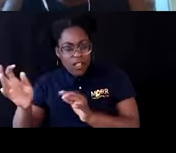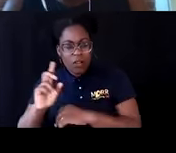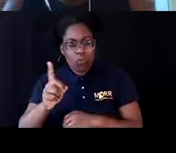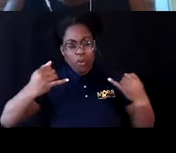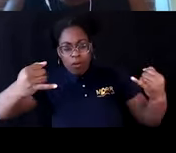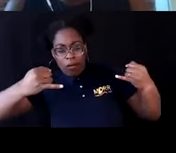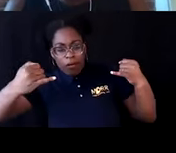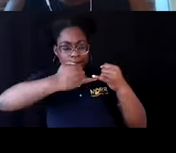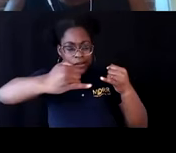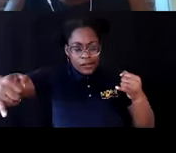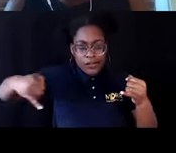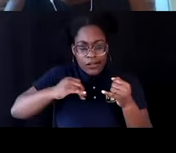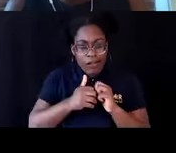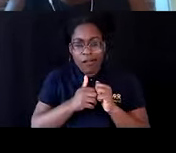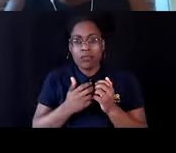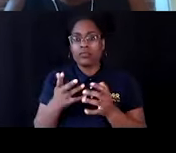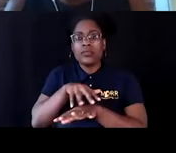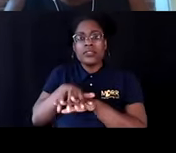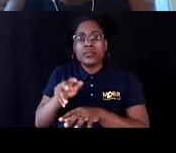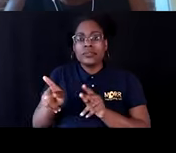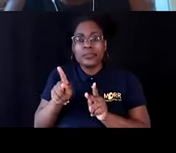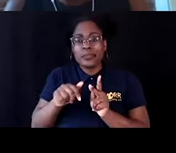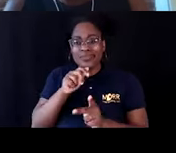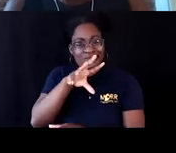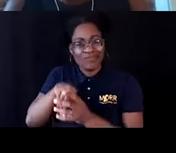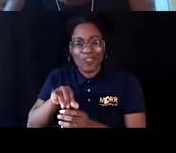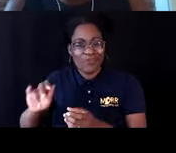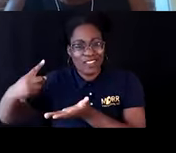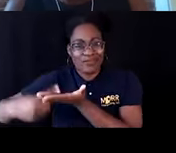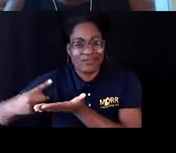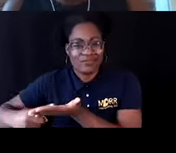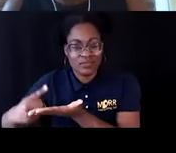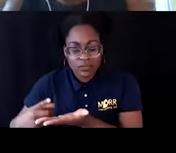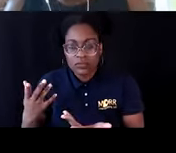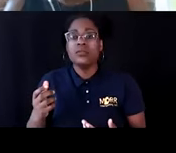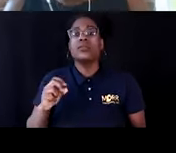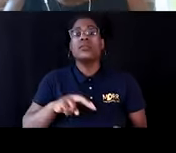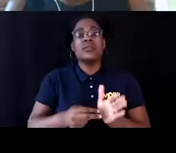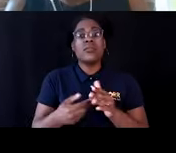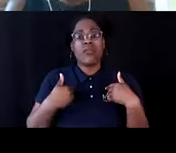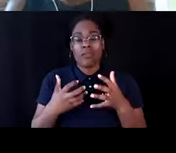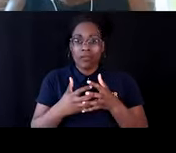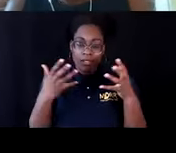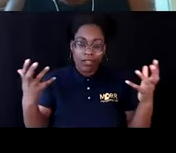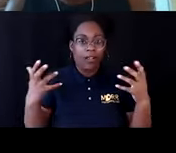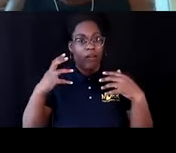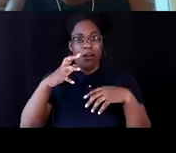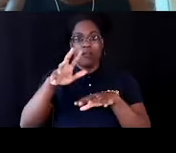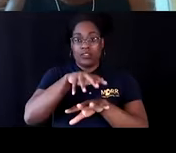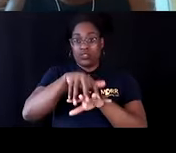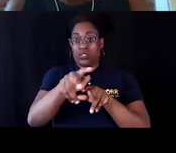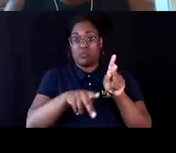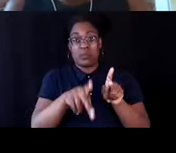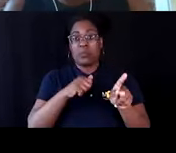split apart indigenous people from one another. And so there are lots of indigenous communities that don't recognize the colonial borders of the